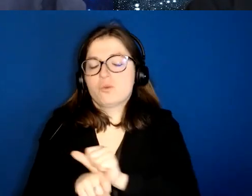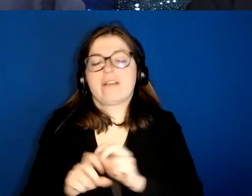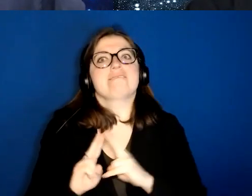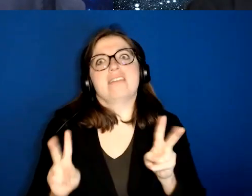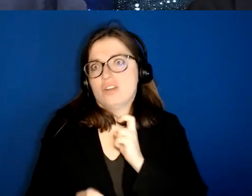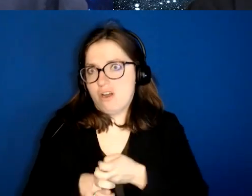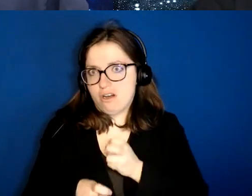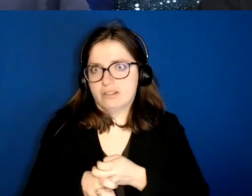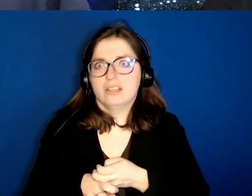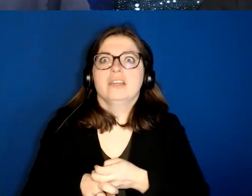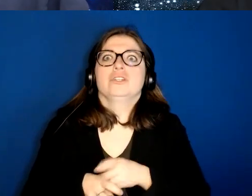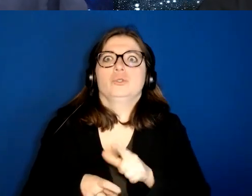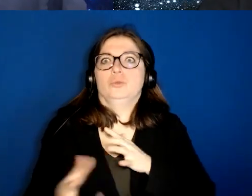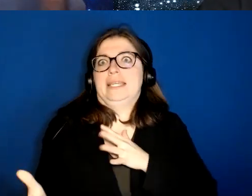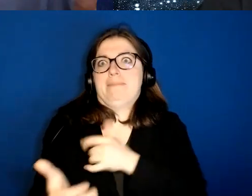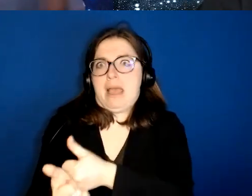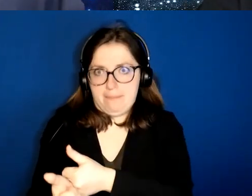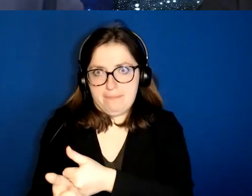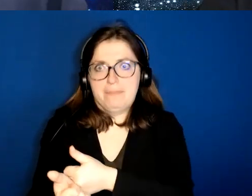to keep up to date with